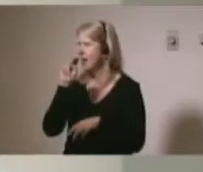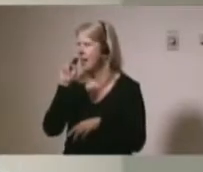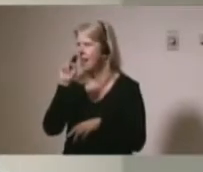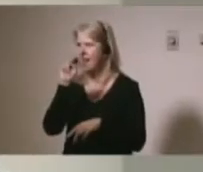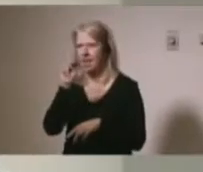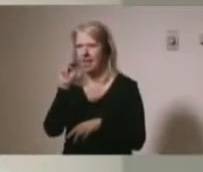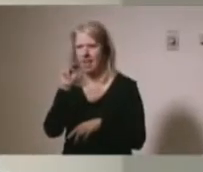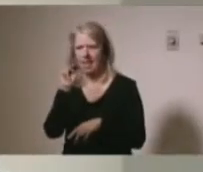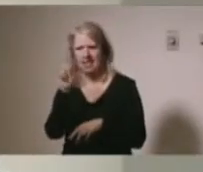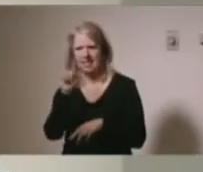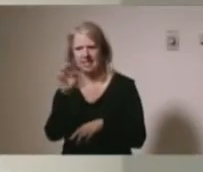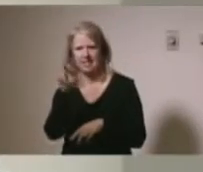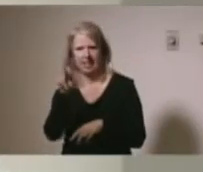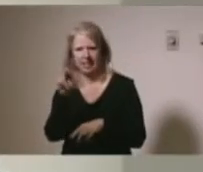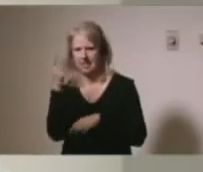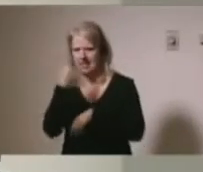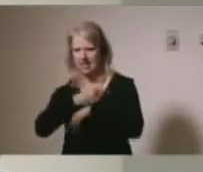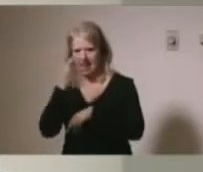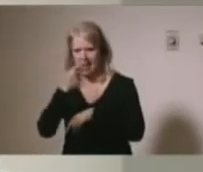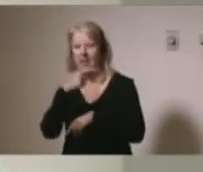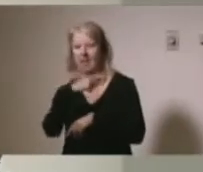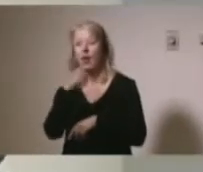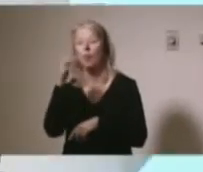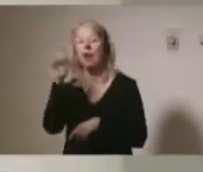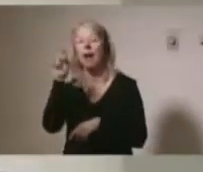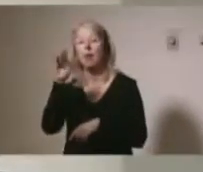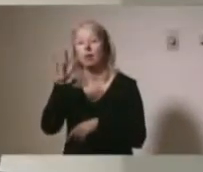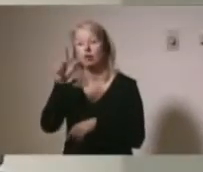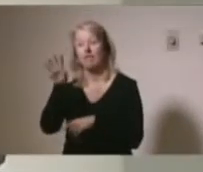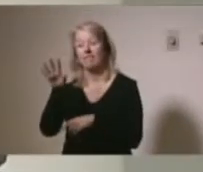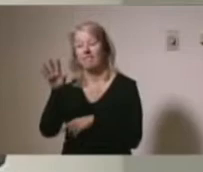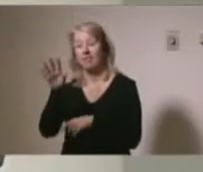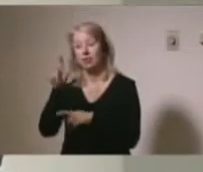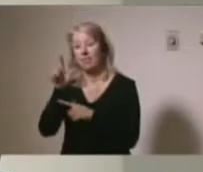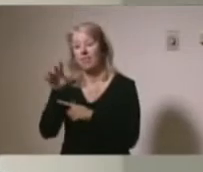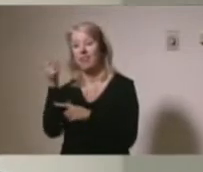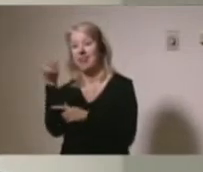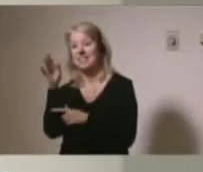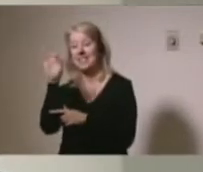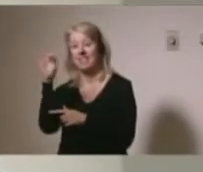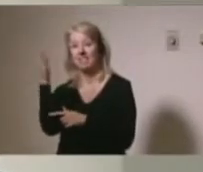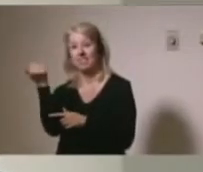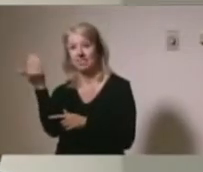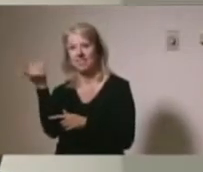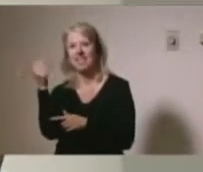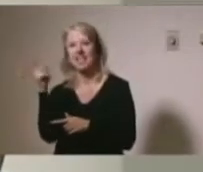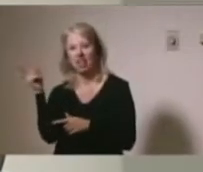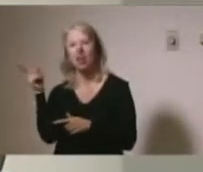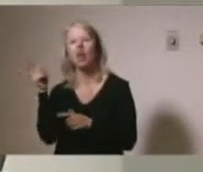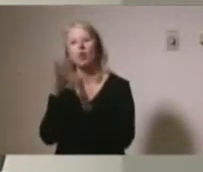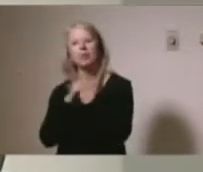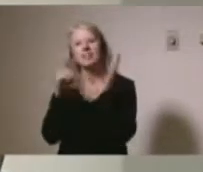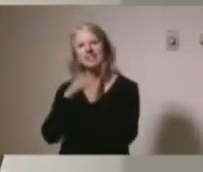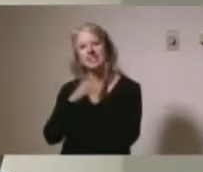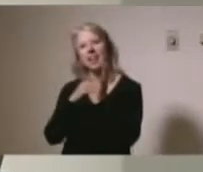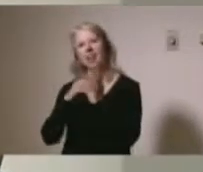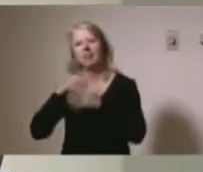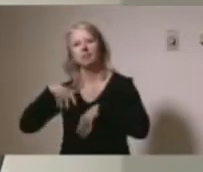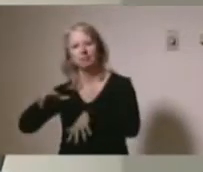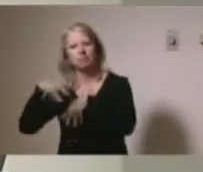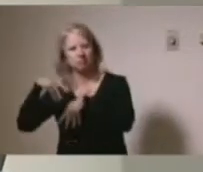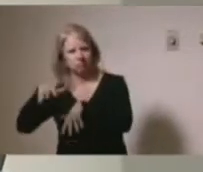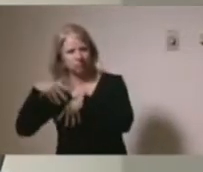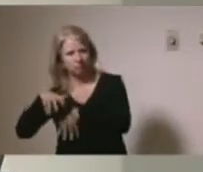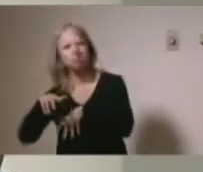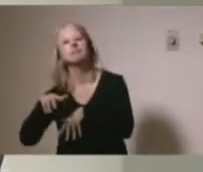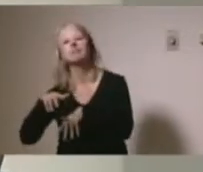the 25th, 1915, New Zealand and Australian forces fought side by side in the Battle of